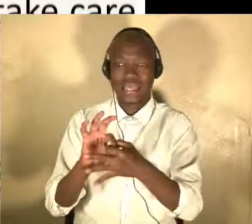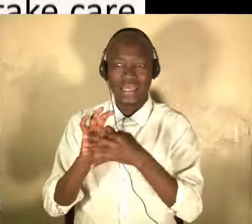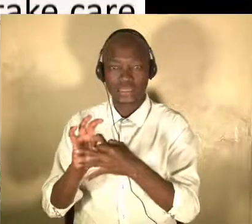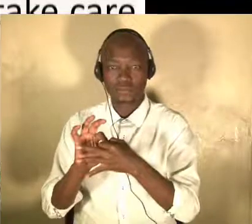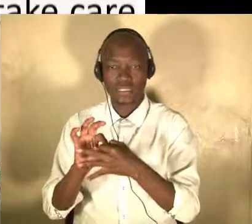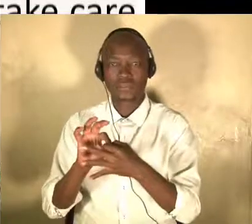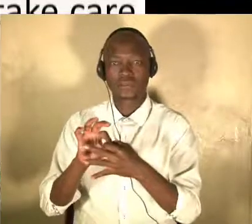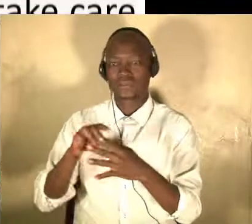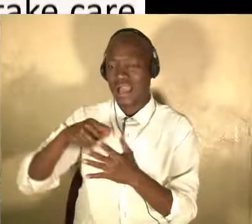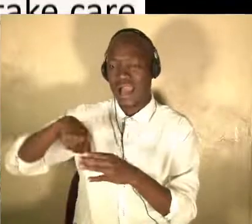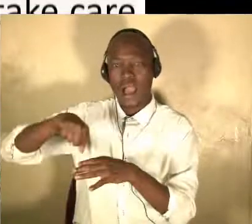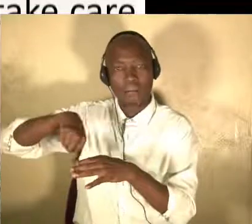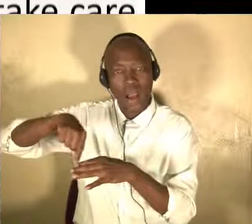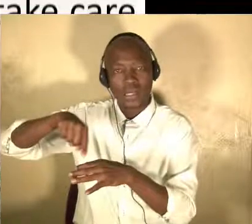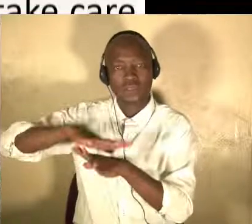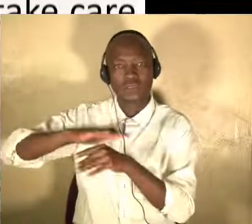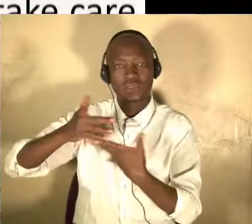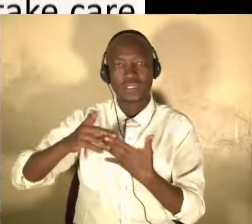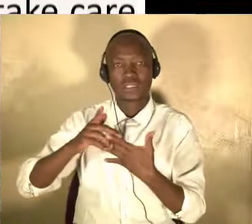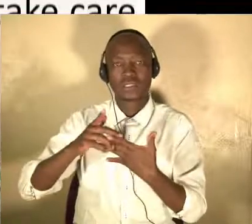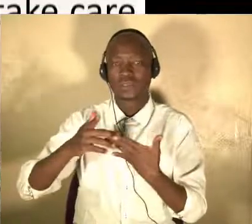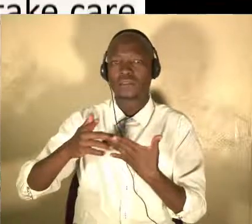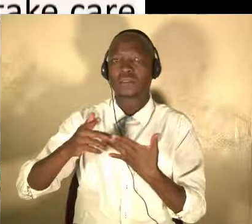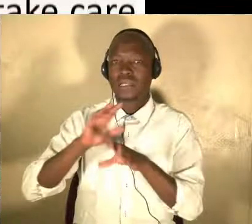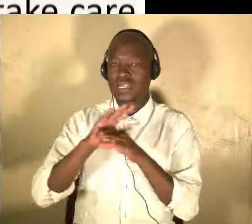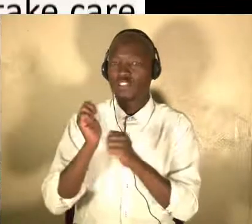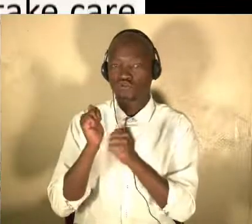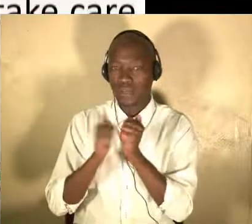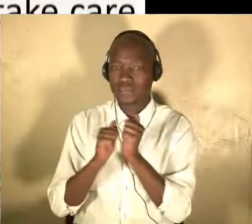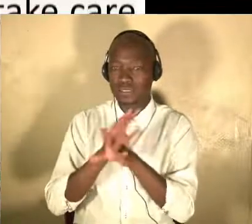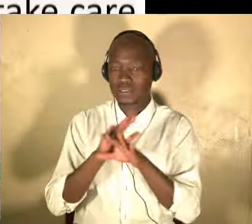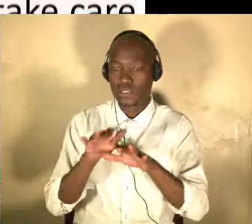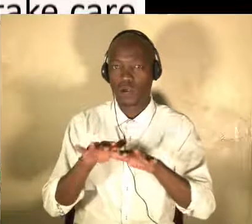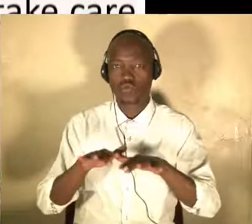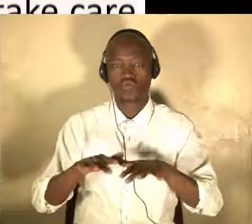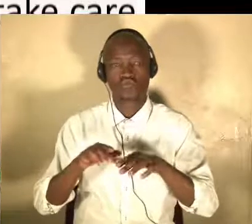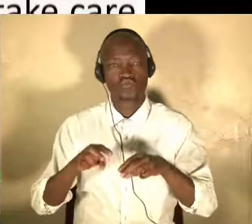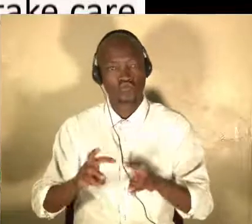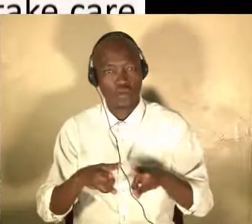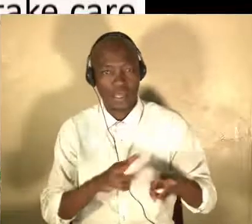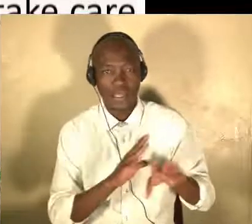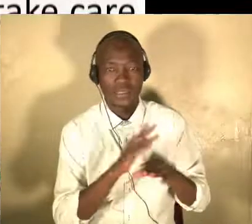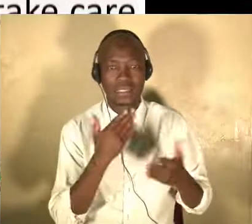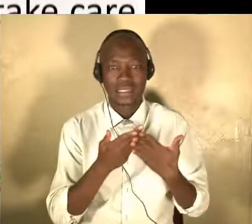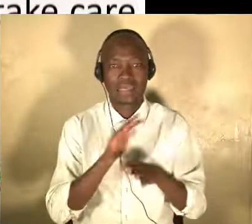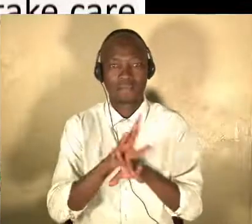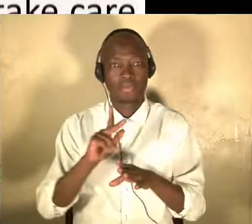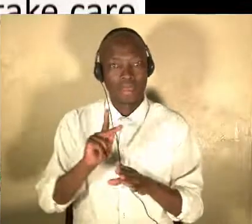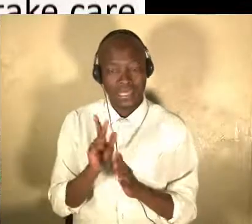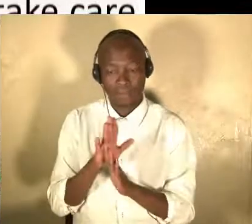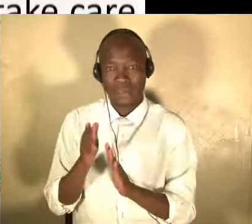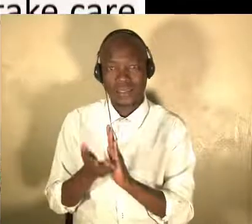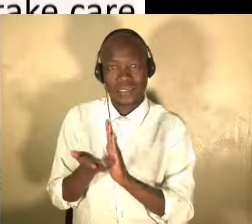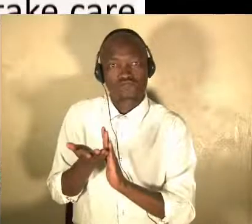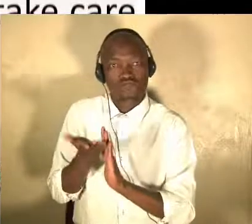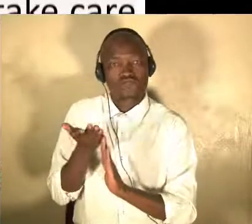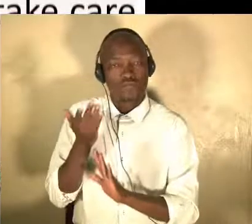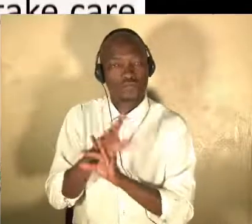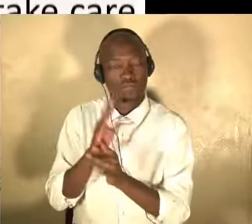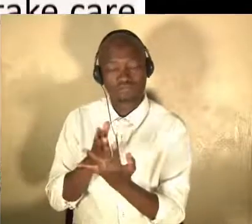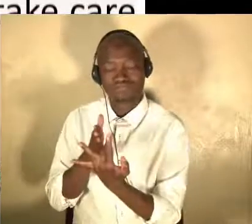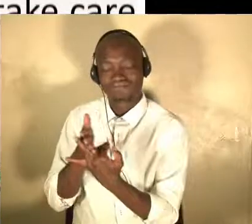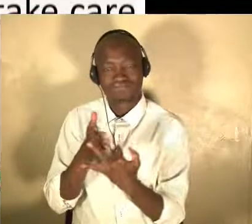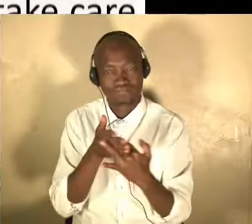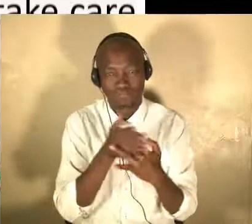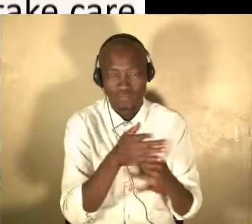engagement amongst the peers in a structured manner, so that they keep on improving on their